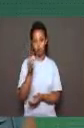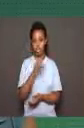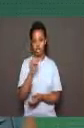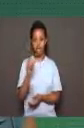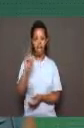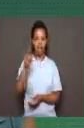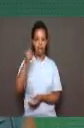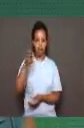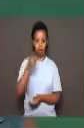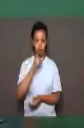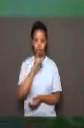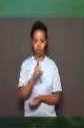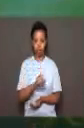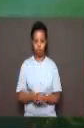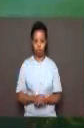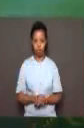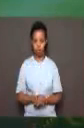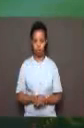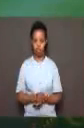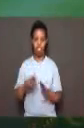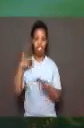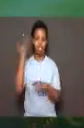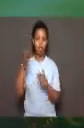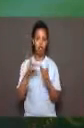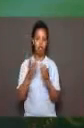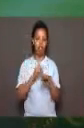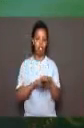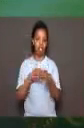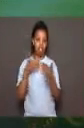and galactose. Until next